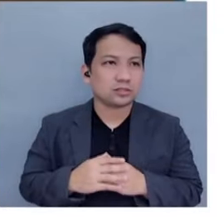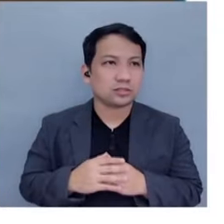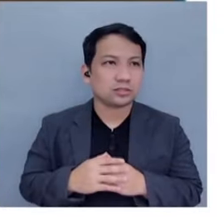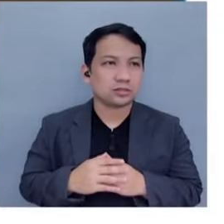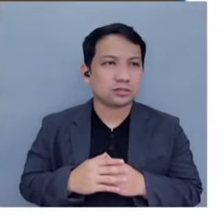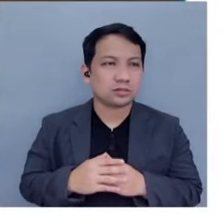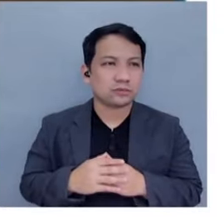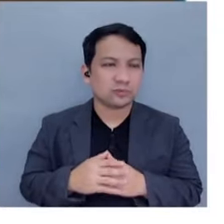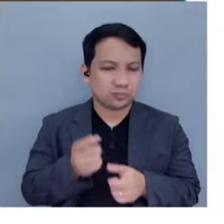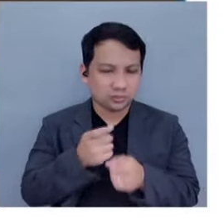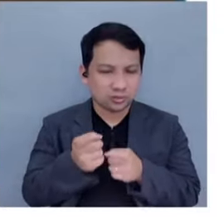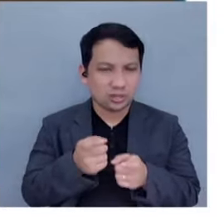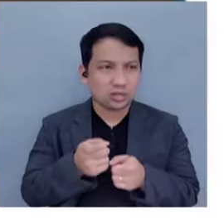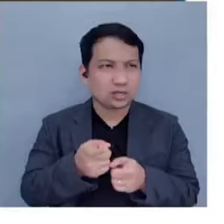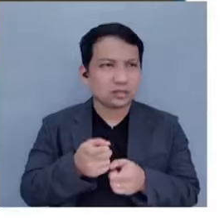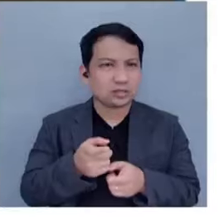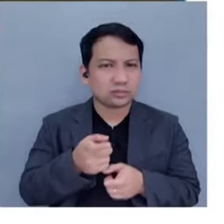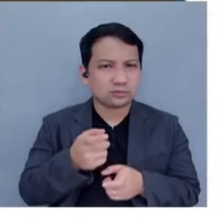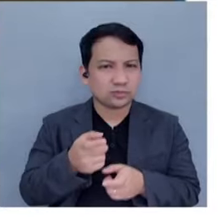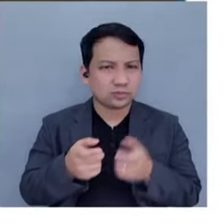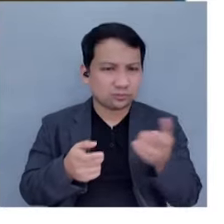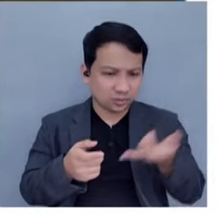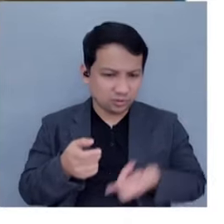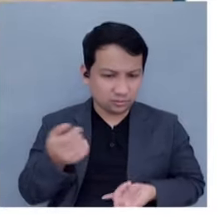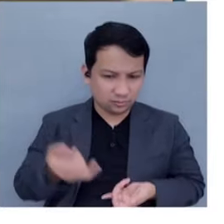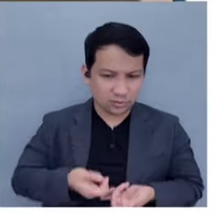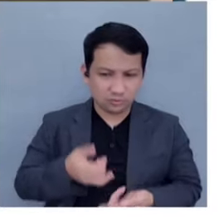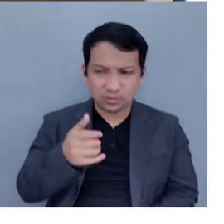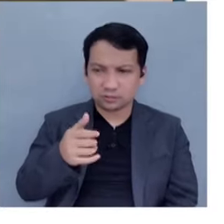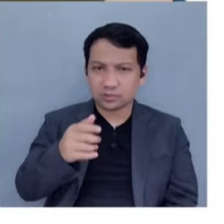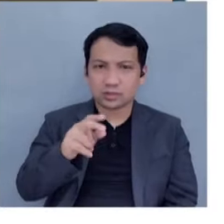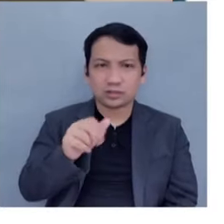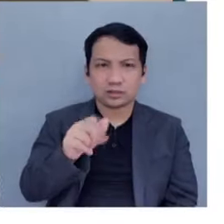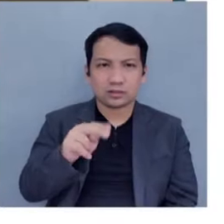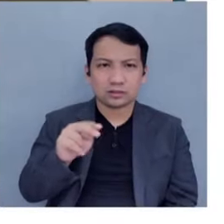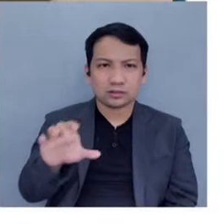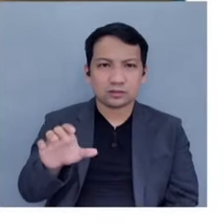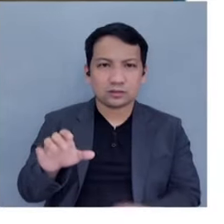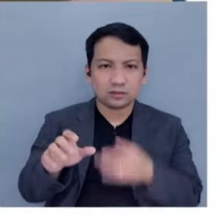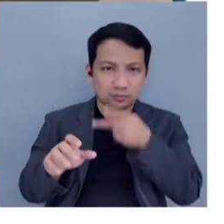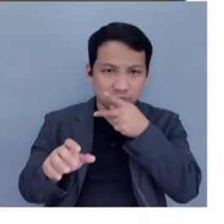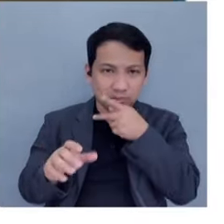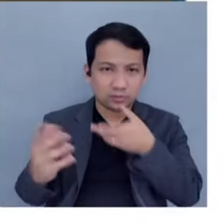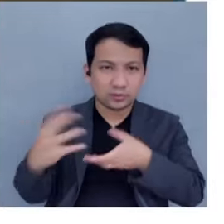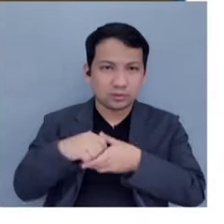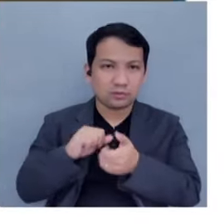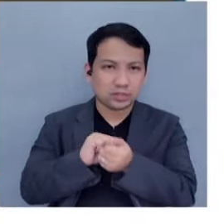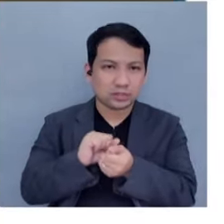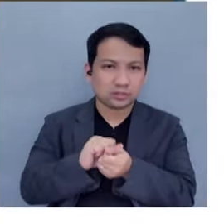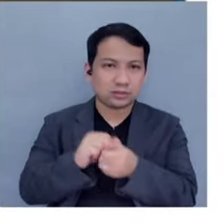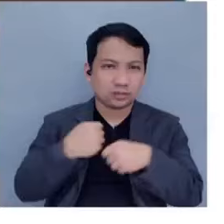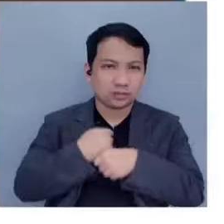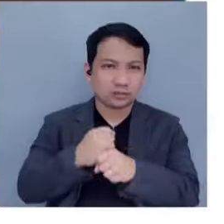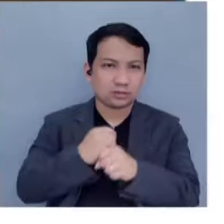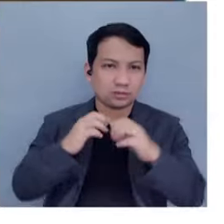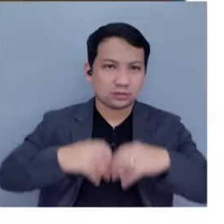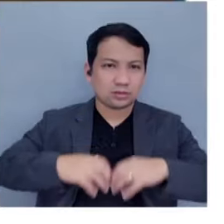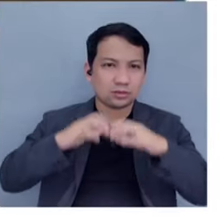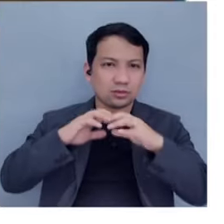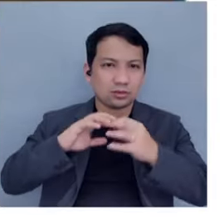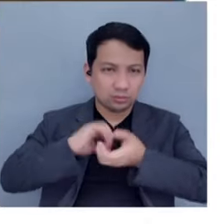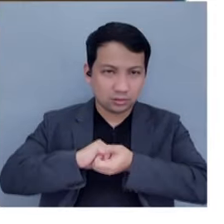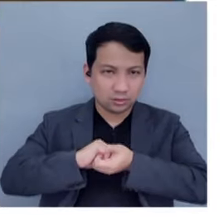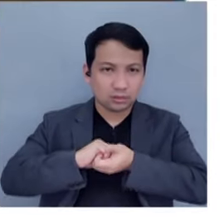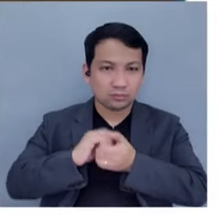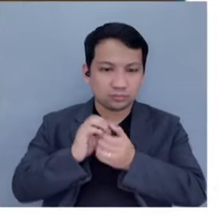I would invite ANC that we form this. Maybe the private sector would be better off to form this alliance so that you can